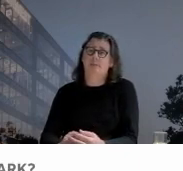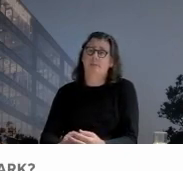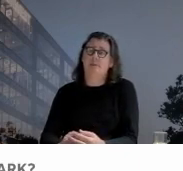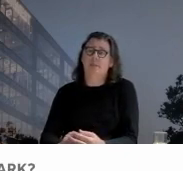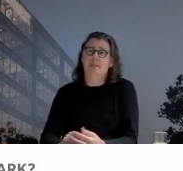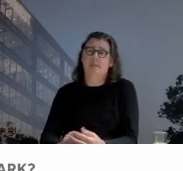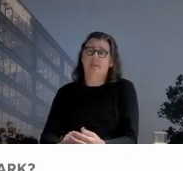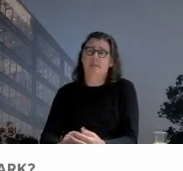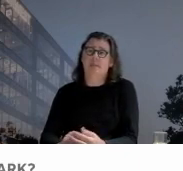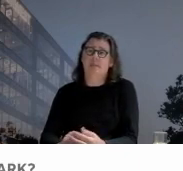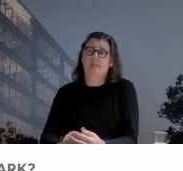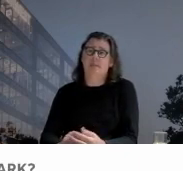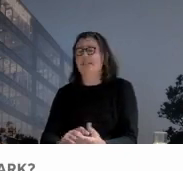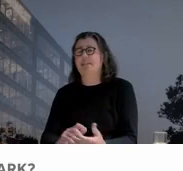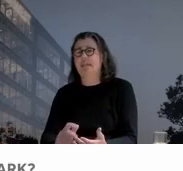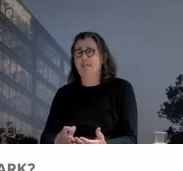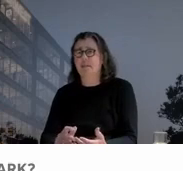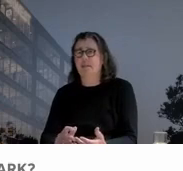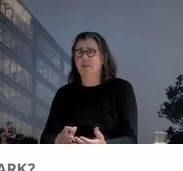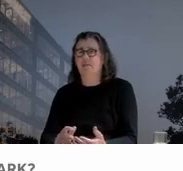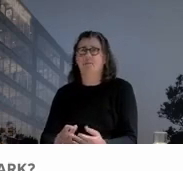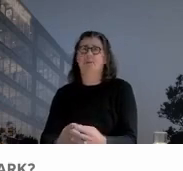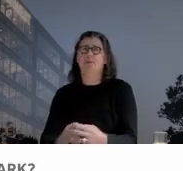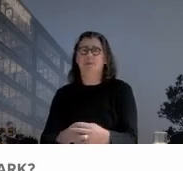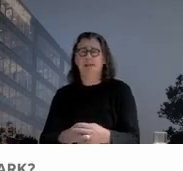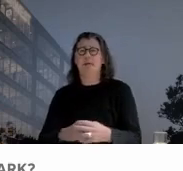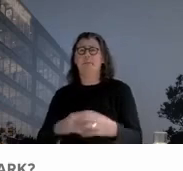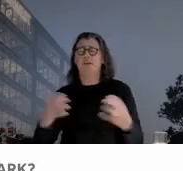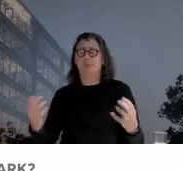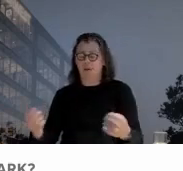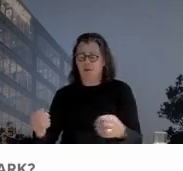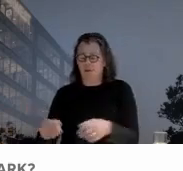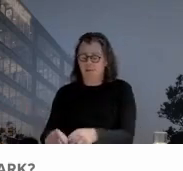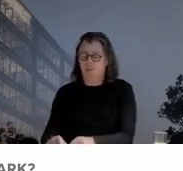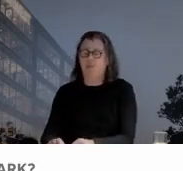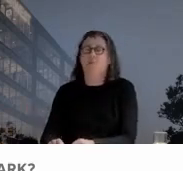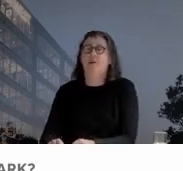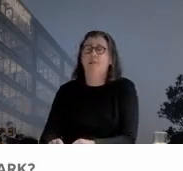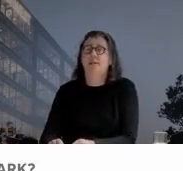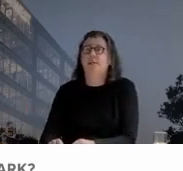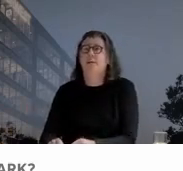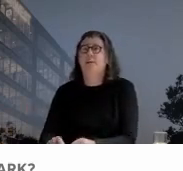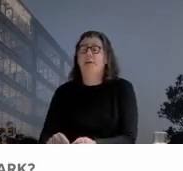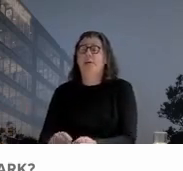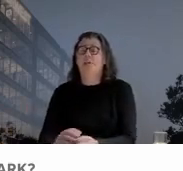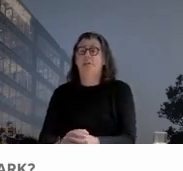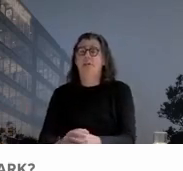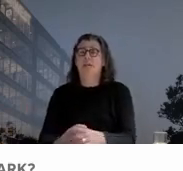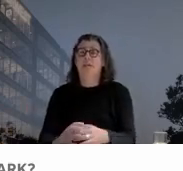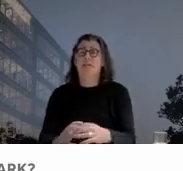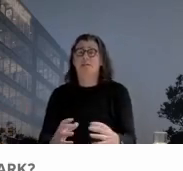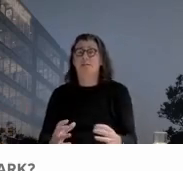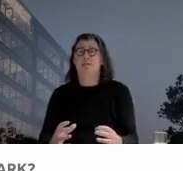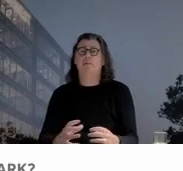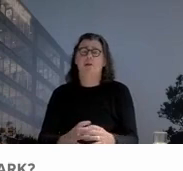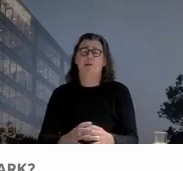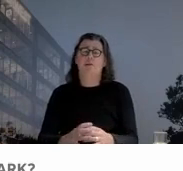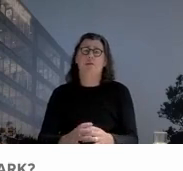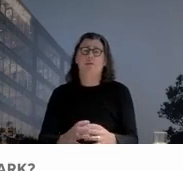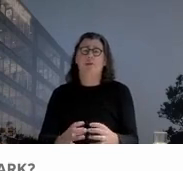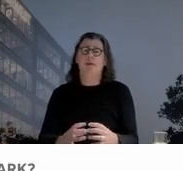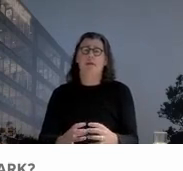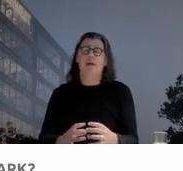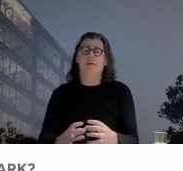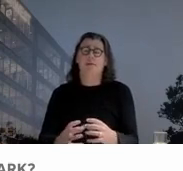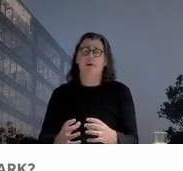kilograms of CO2 that's in the structure. That's again really useful because we can now benchmark across multiple projects. So doing this exercise, we learned